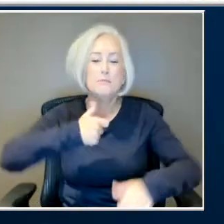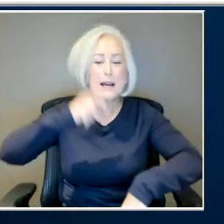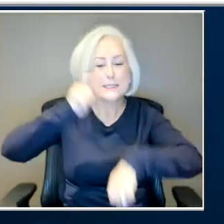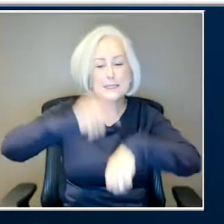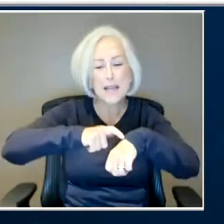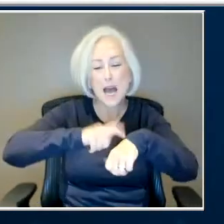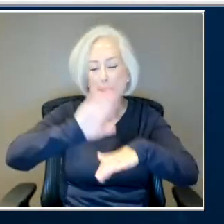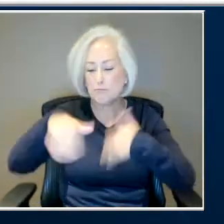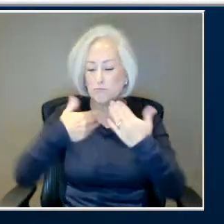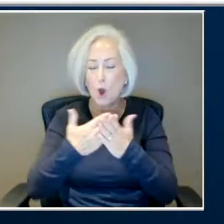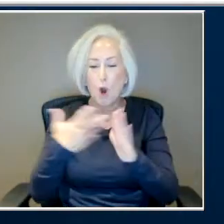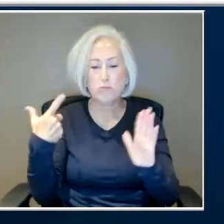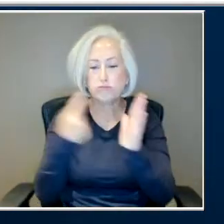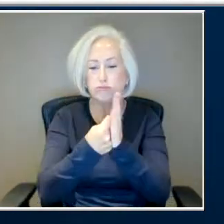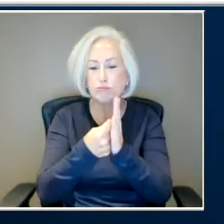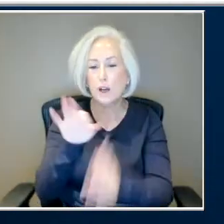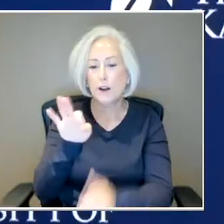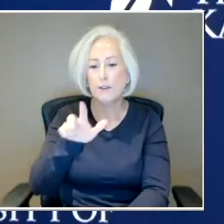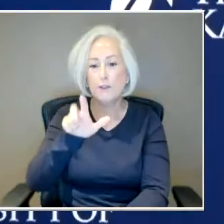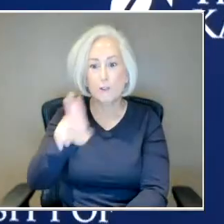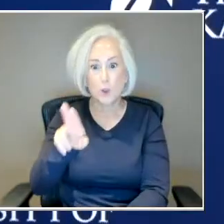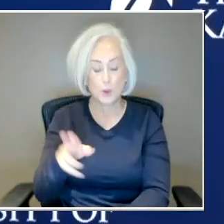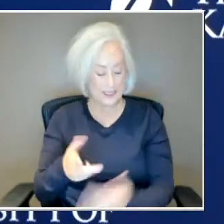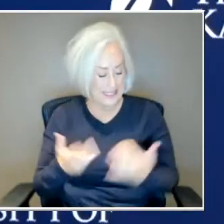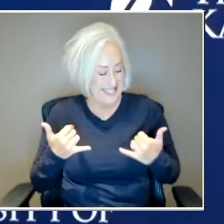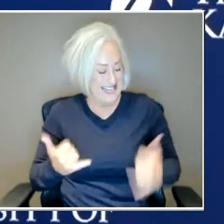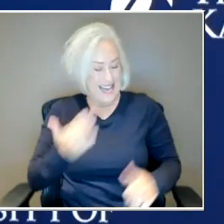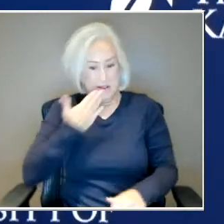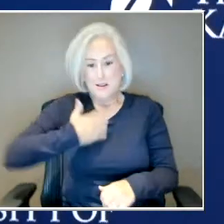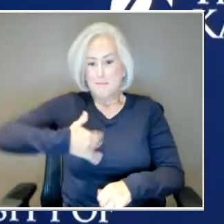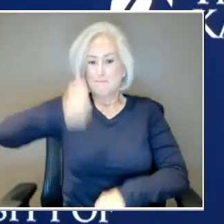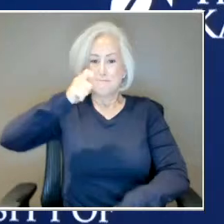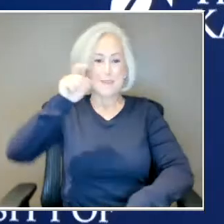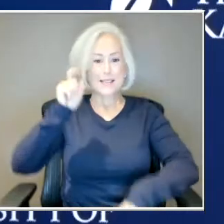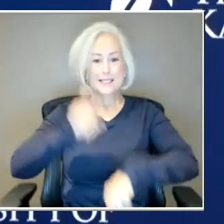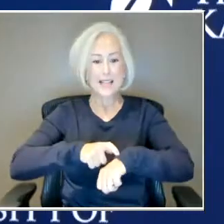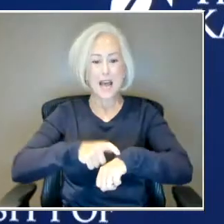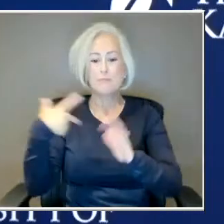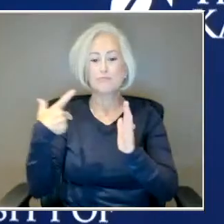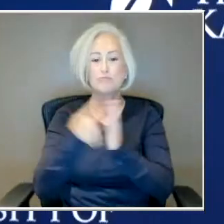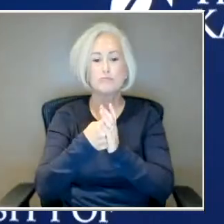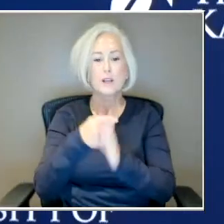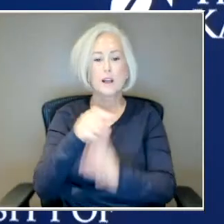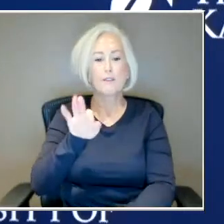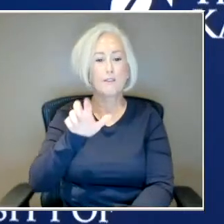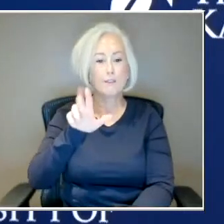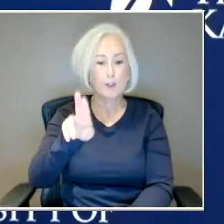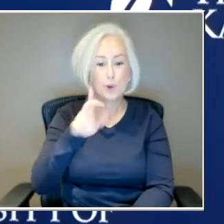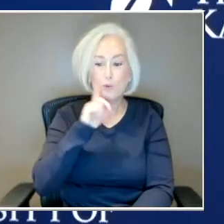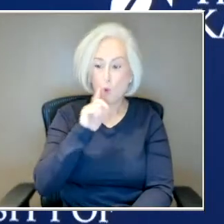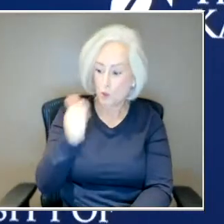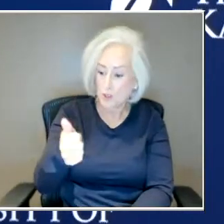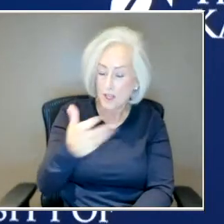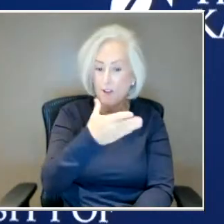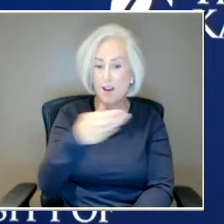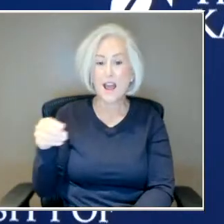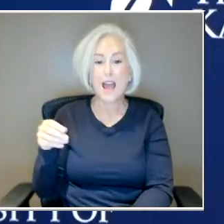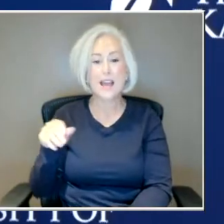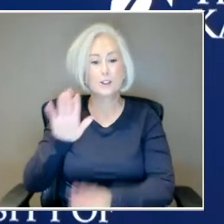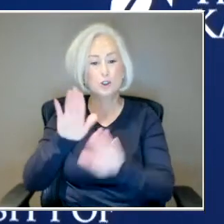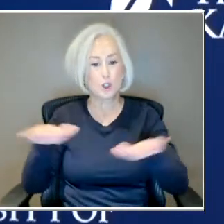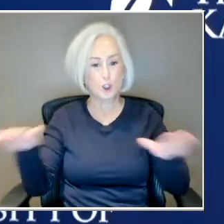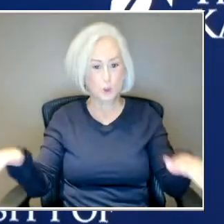flu shot? Yeah, right now is genuinely a great time to get the flu shot for you or your child. It takes about 2 weeks after